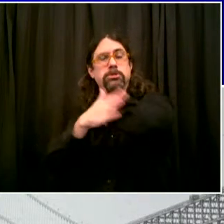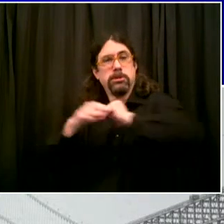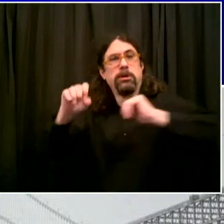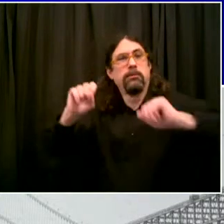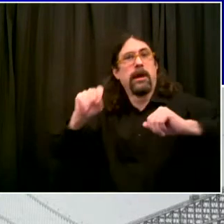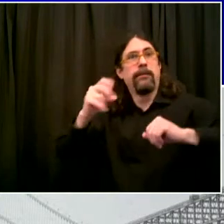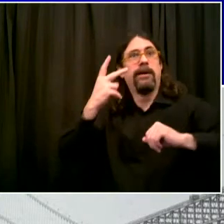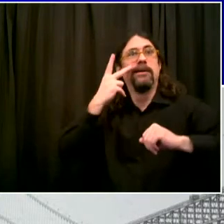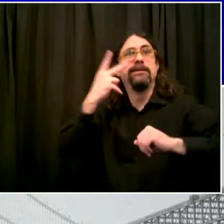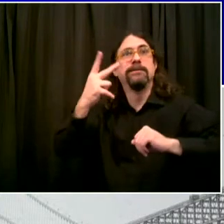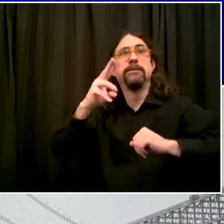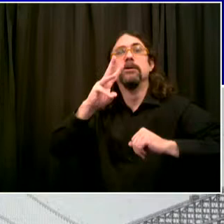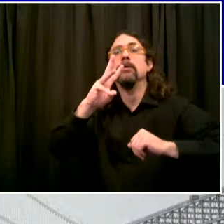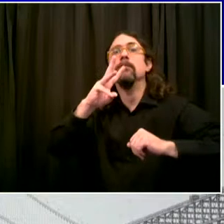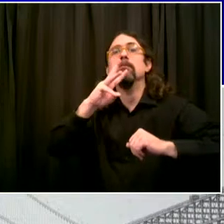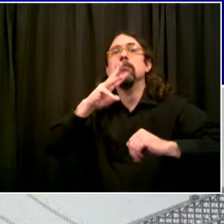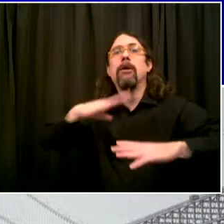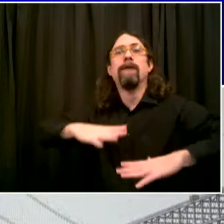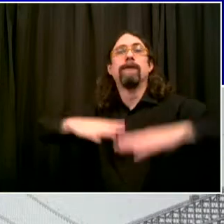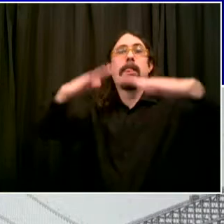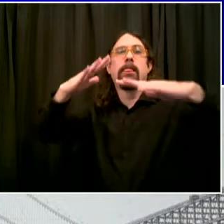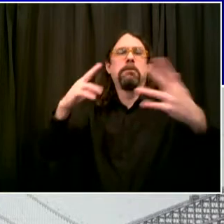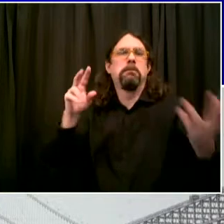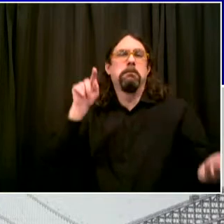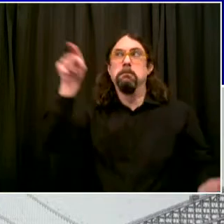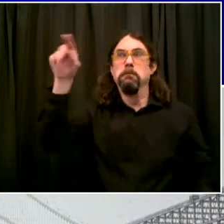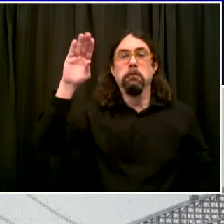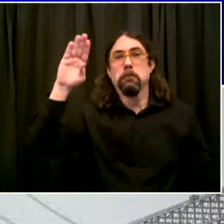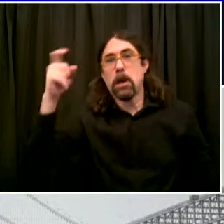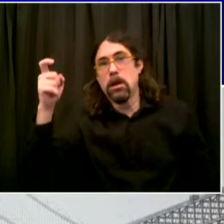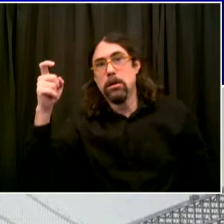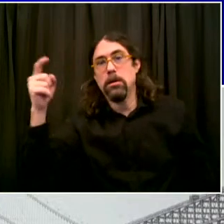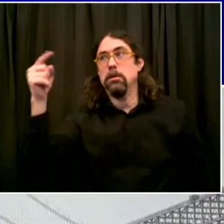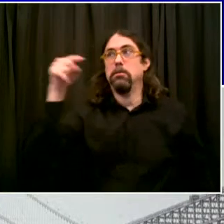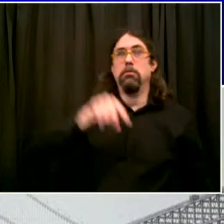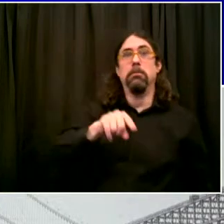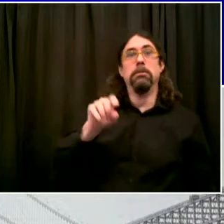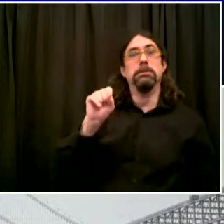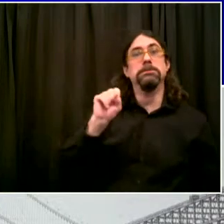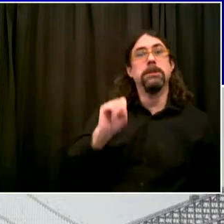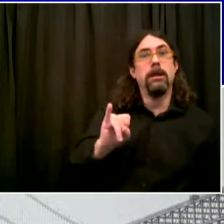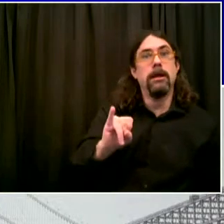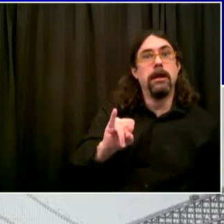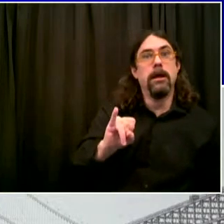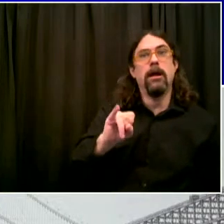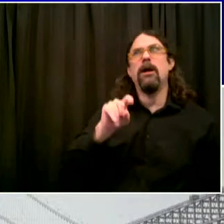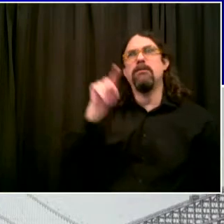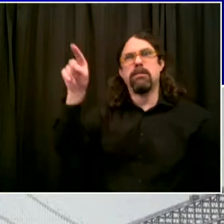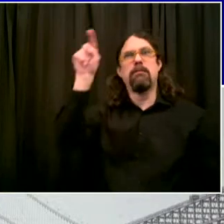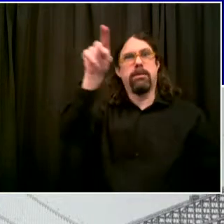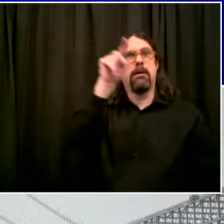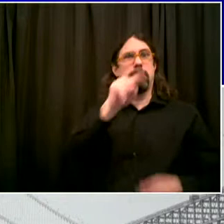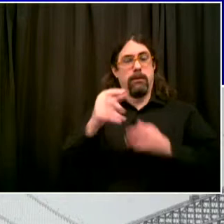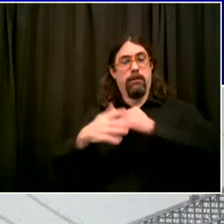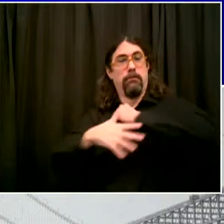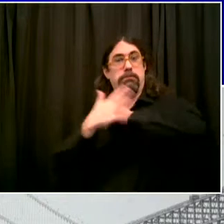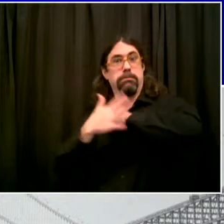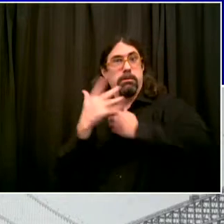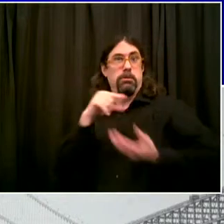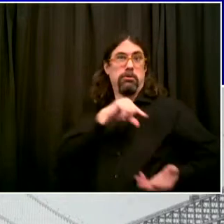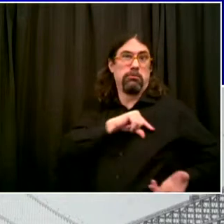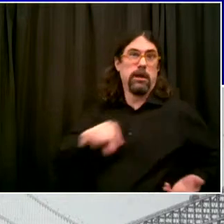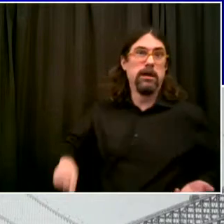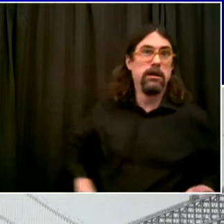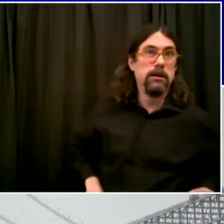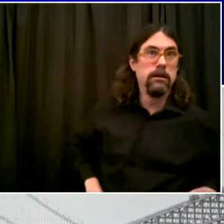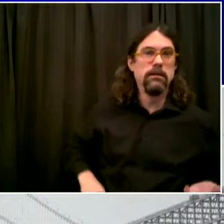prepared, and we've been taking a number of proactive measures to make sure that we are ready for this storm. I'll let Commissioner Grayson talk specifically about the